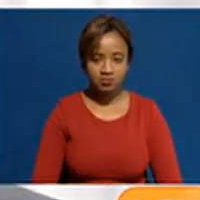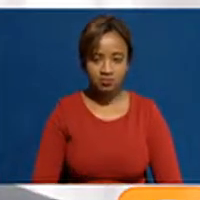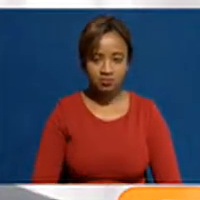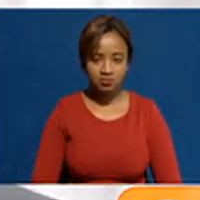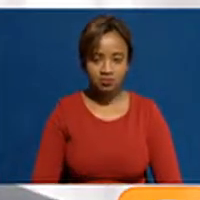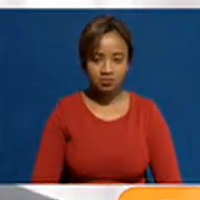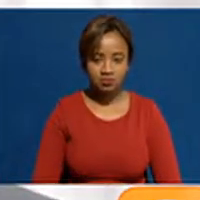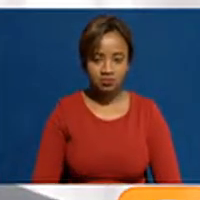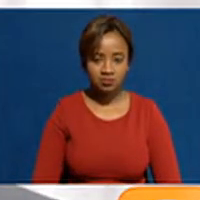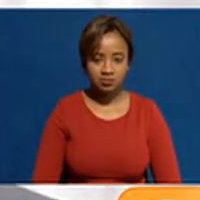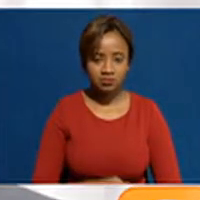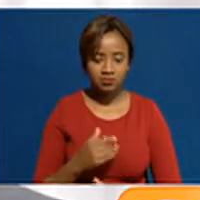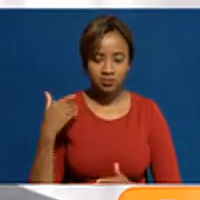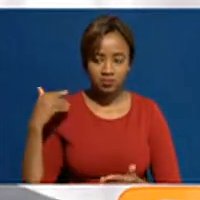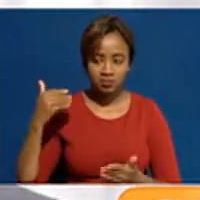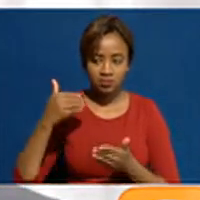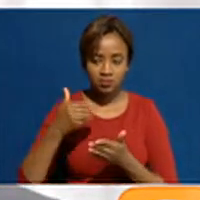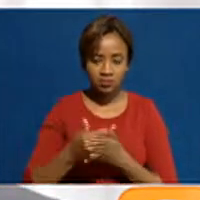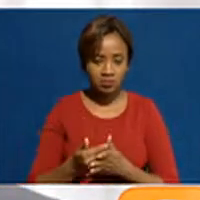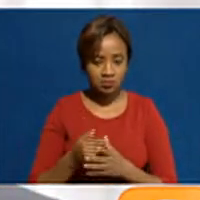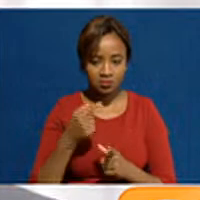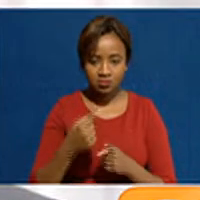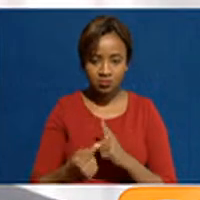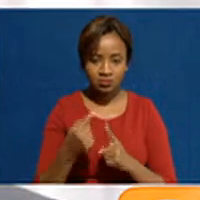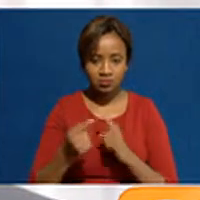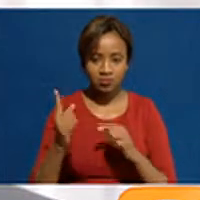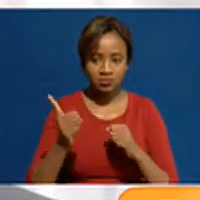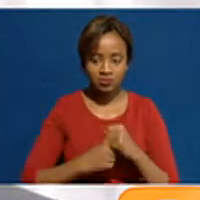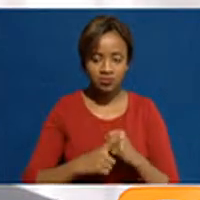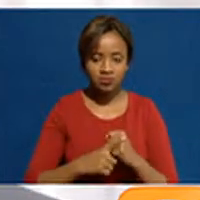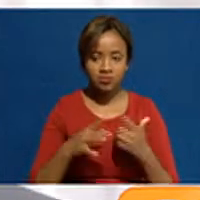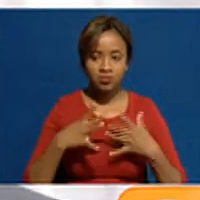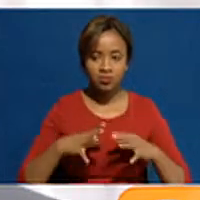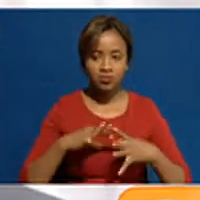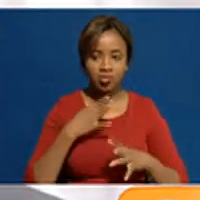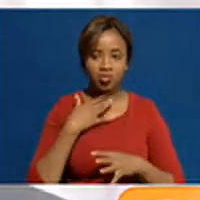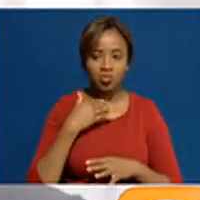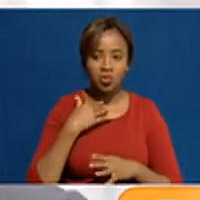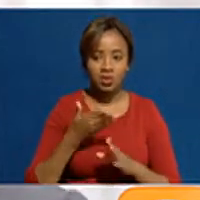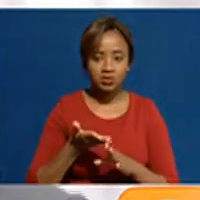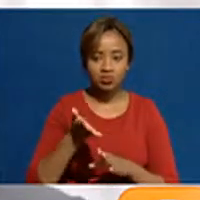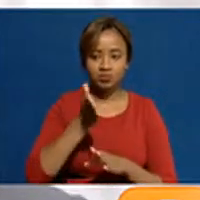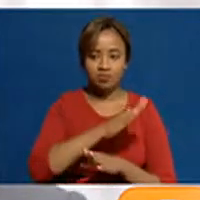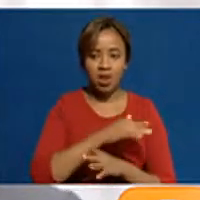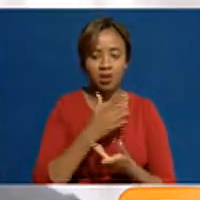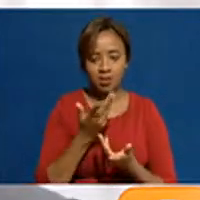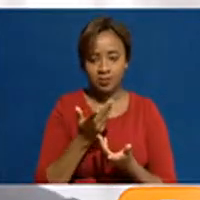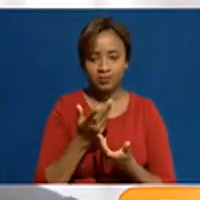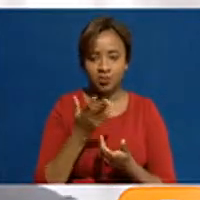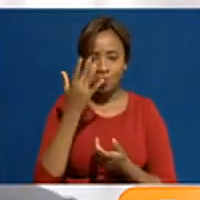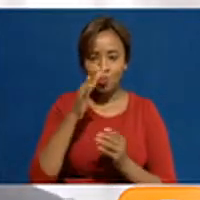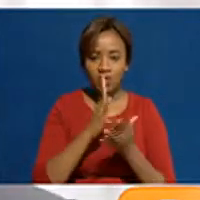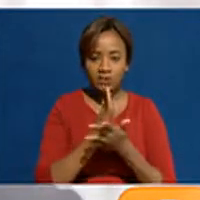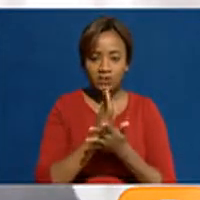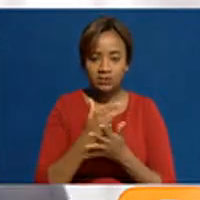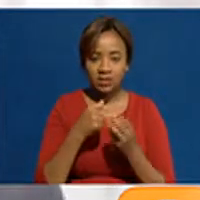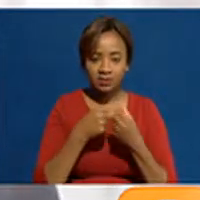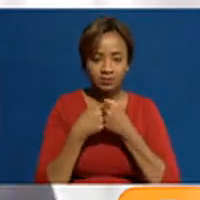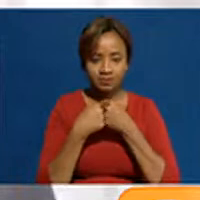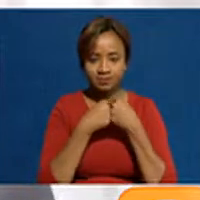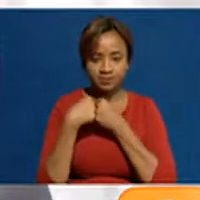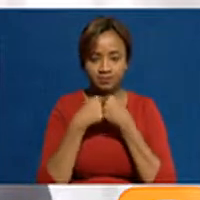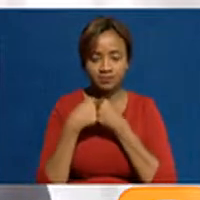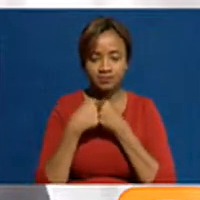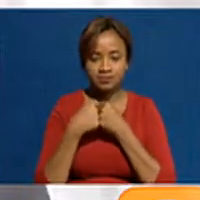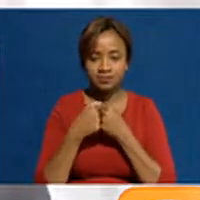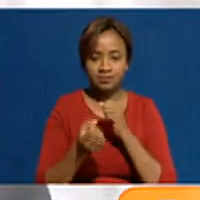6 years after that, we find there are people who want to go back to that. And some of the challenges they have stated, one of them being